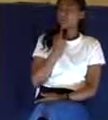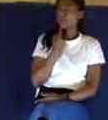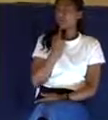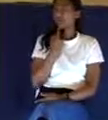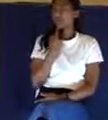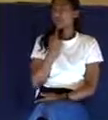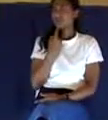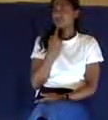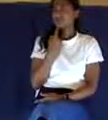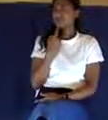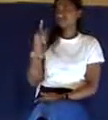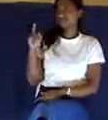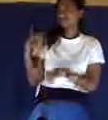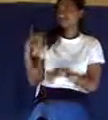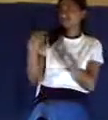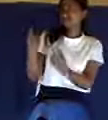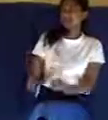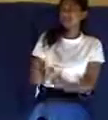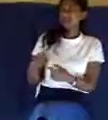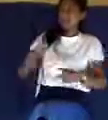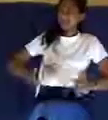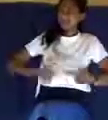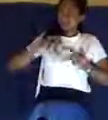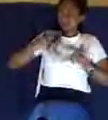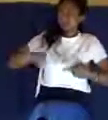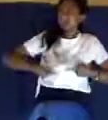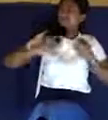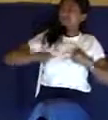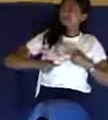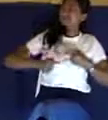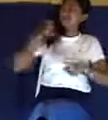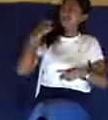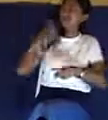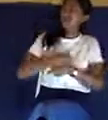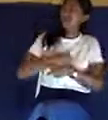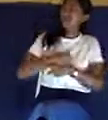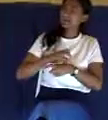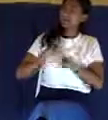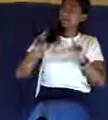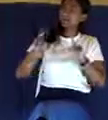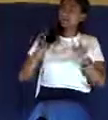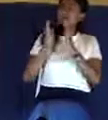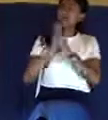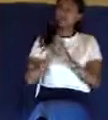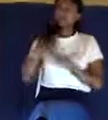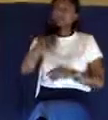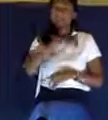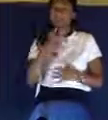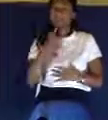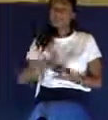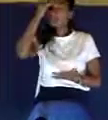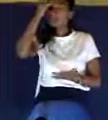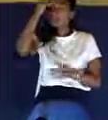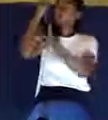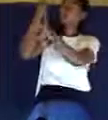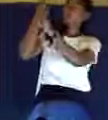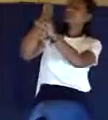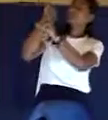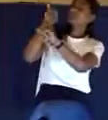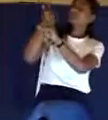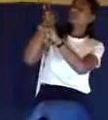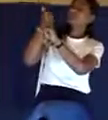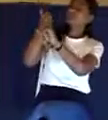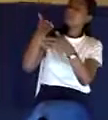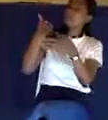of the hardships of life. I pray, Lord, that they will learn that you are the way, the path